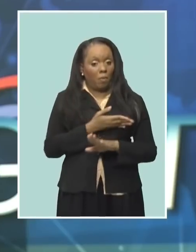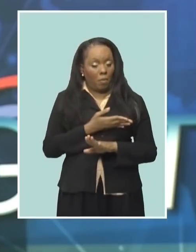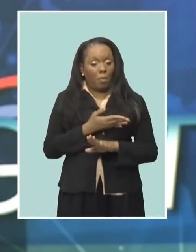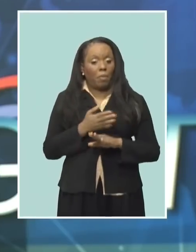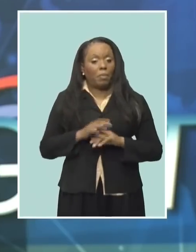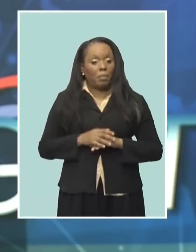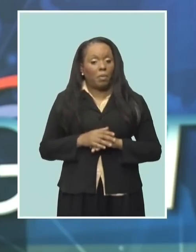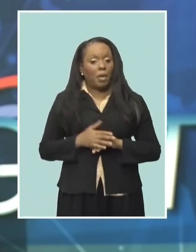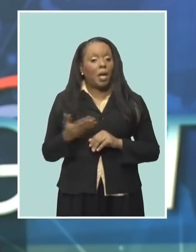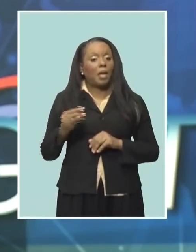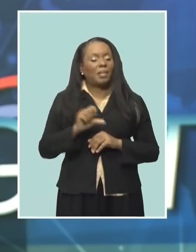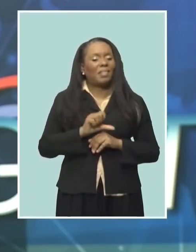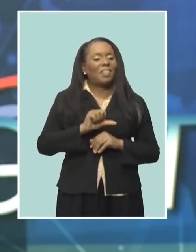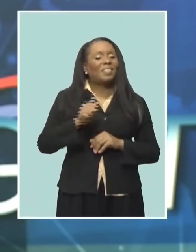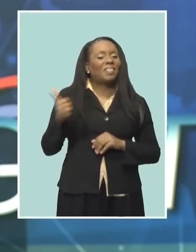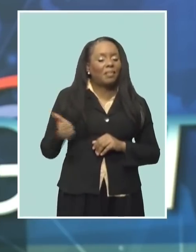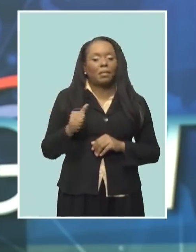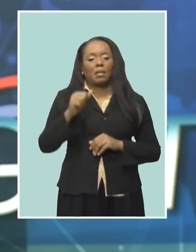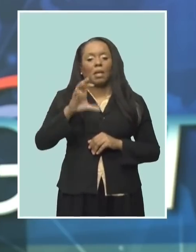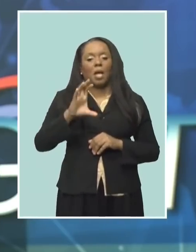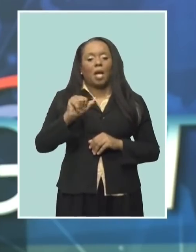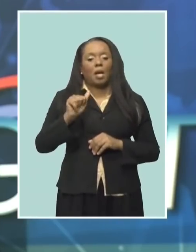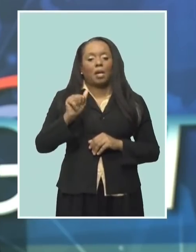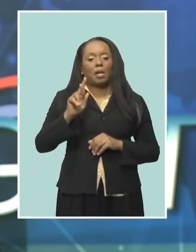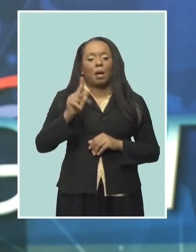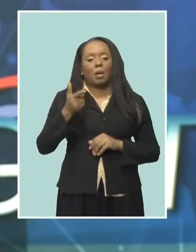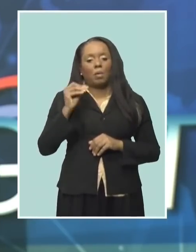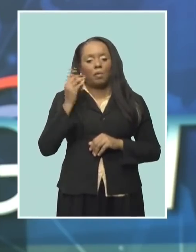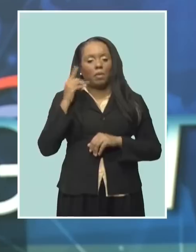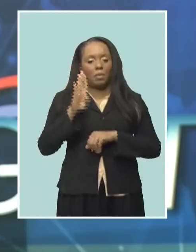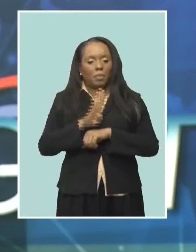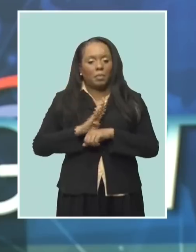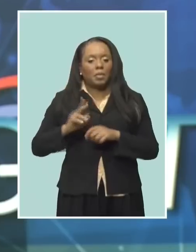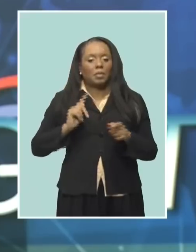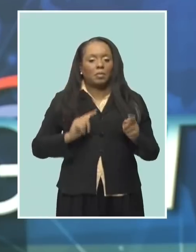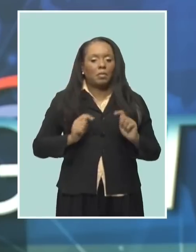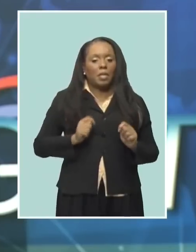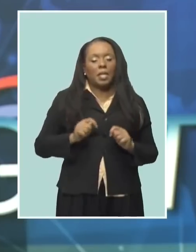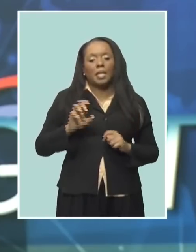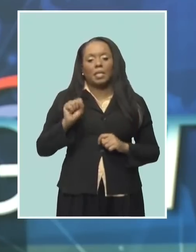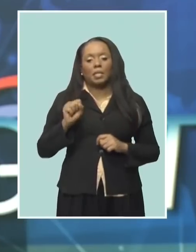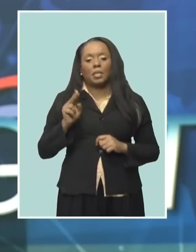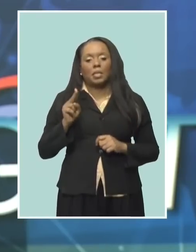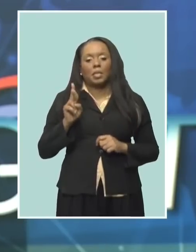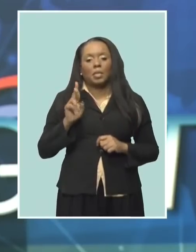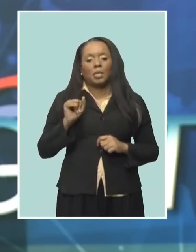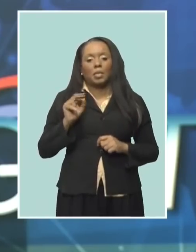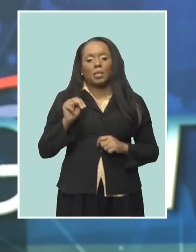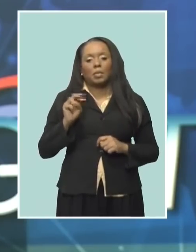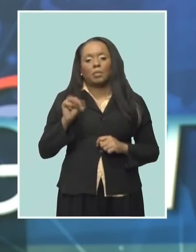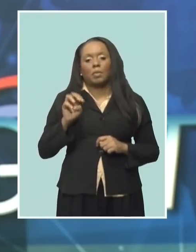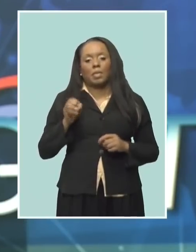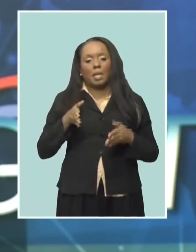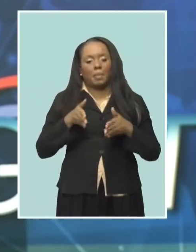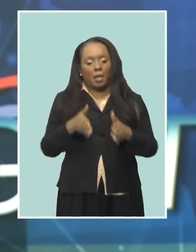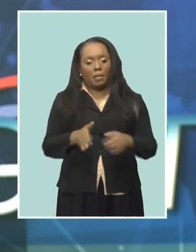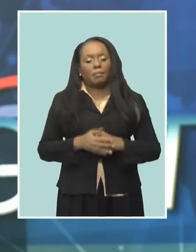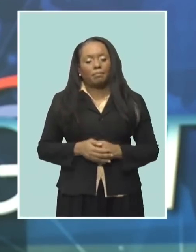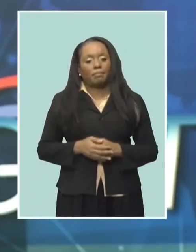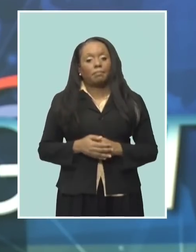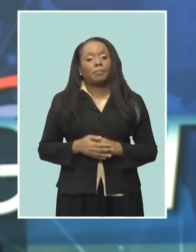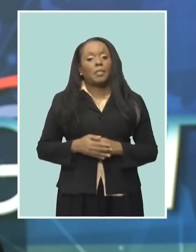a dedicated cargo vessel will cover the Barbados, Trinidad, Suriname, Barbados route. Time now for